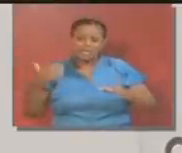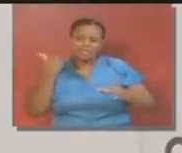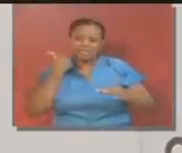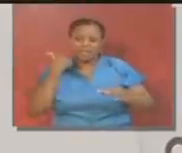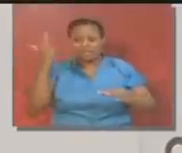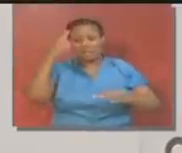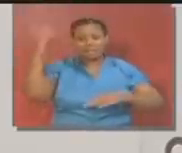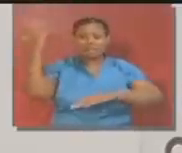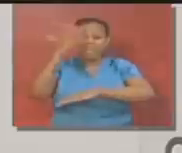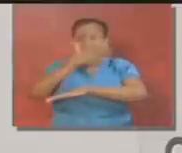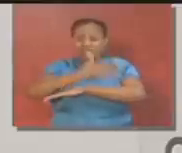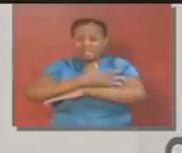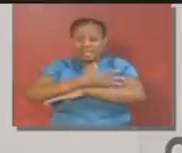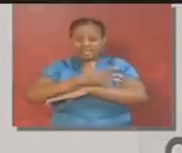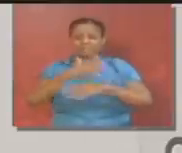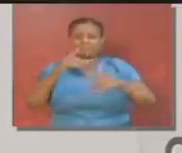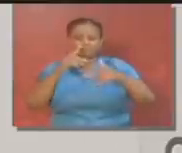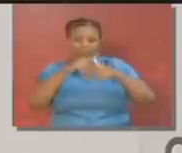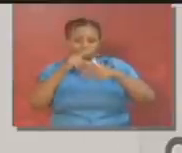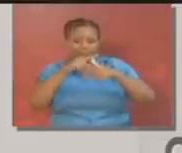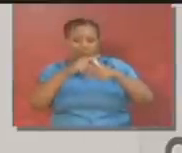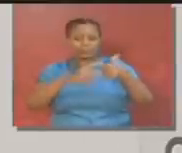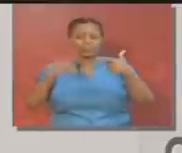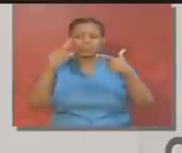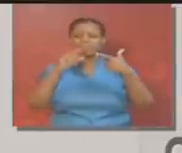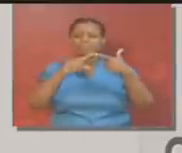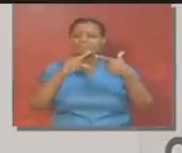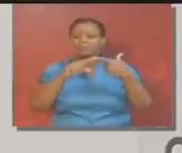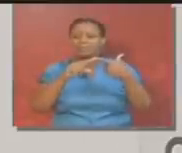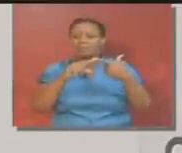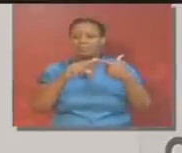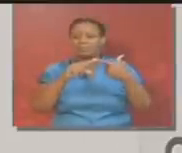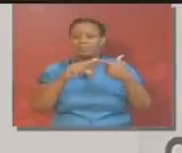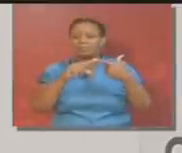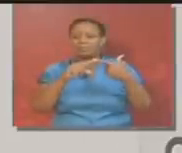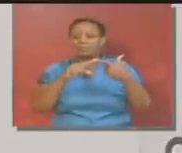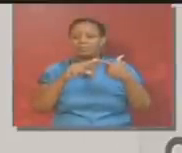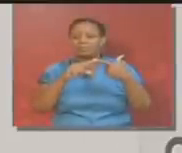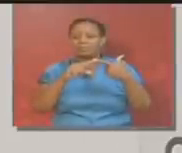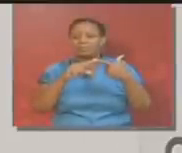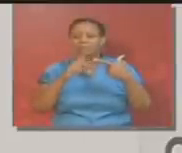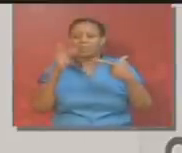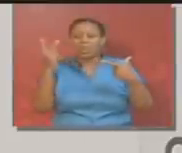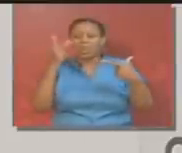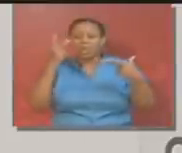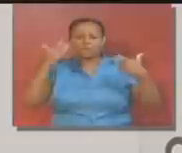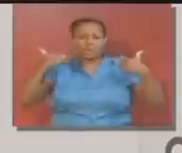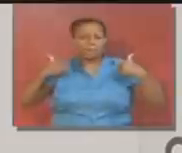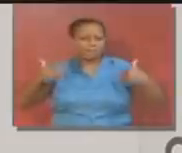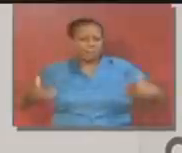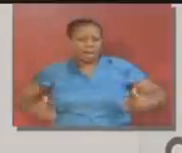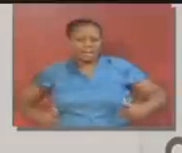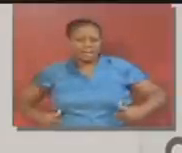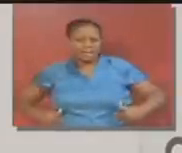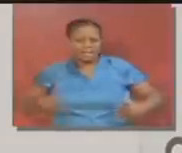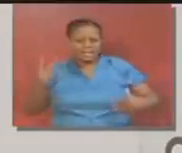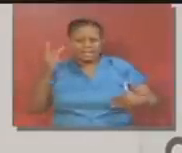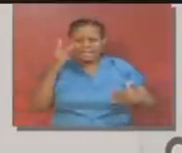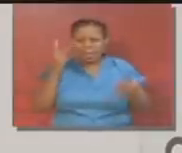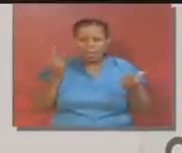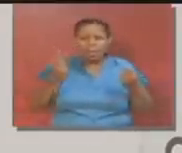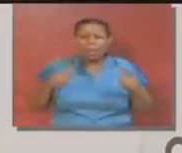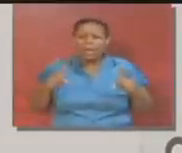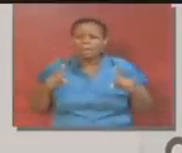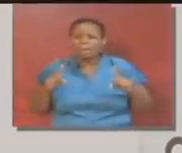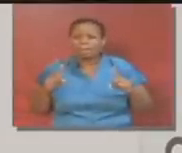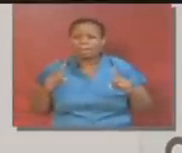as the first one. We're looking at the effects on the multi-organ system, as we mentioned before, because it's MIS-C. So the main organs we've seen